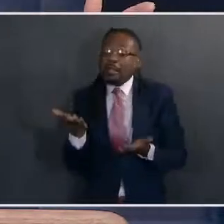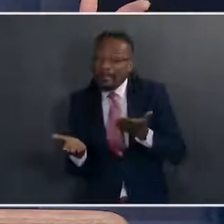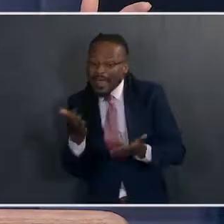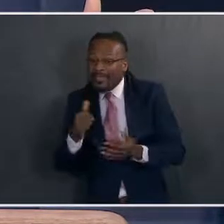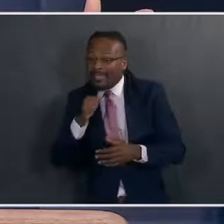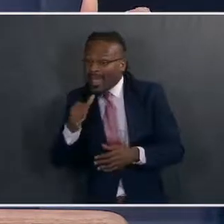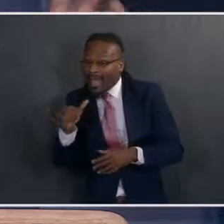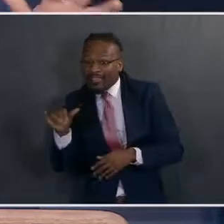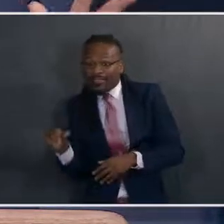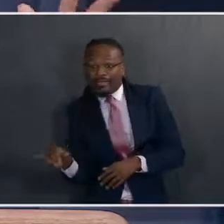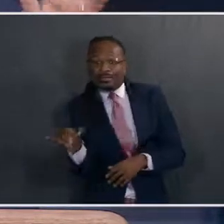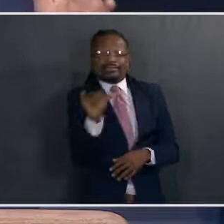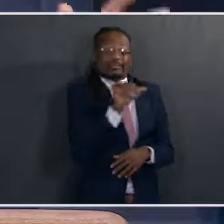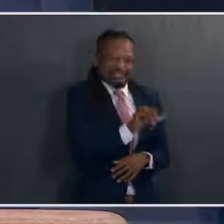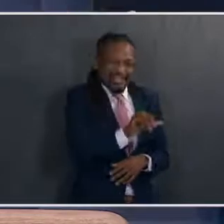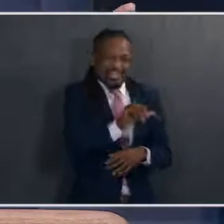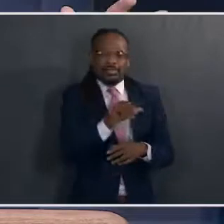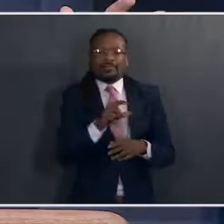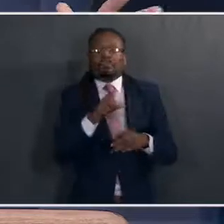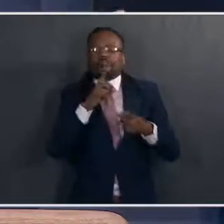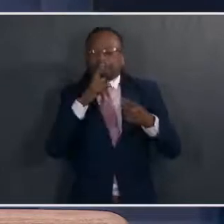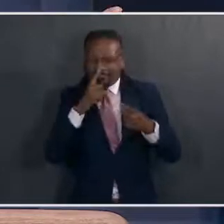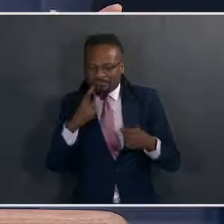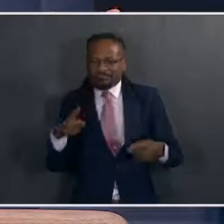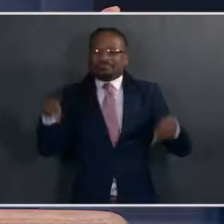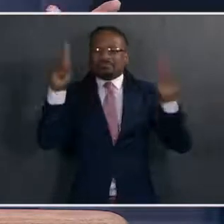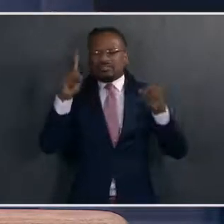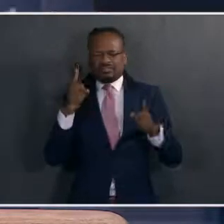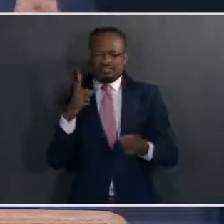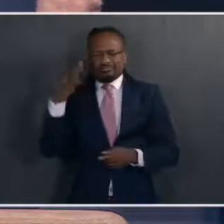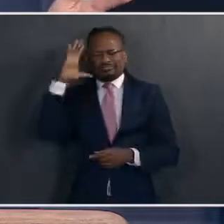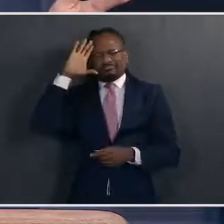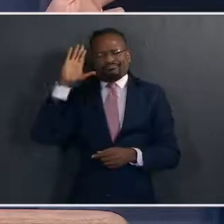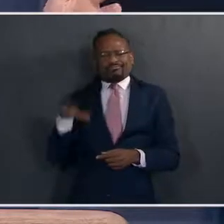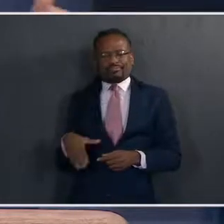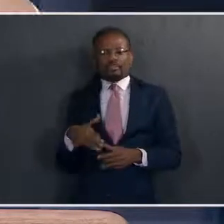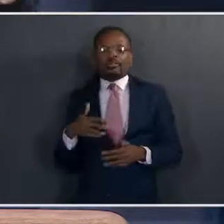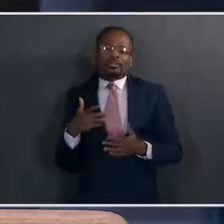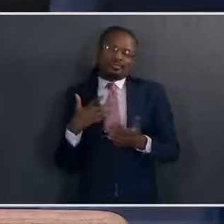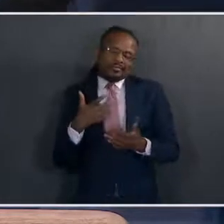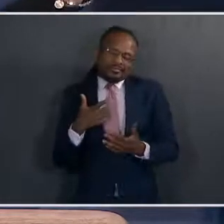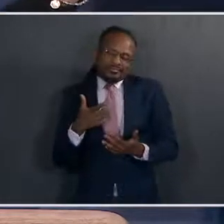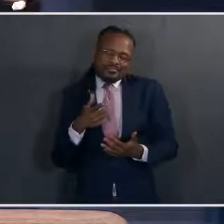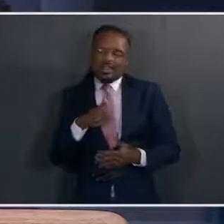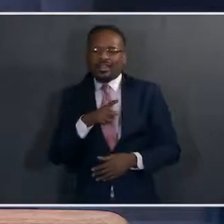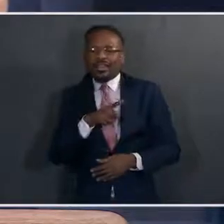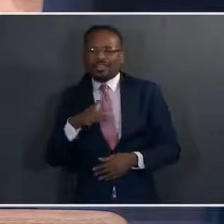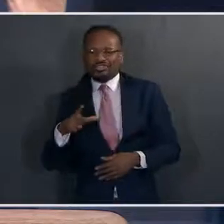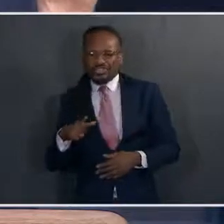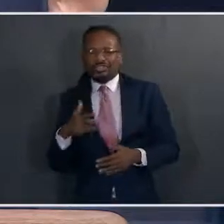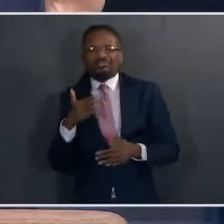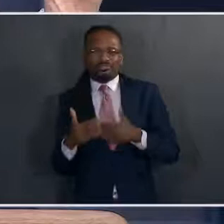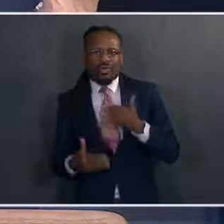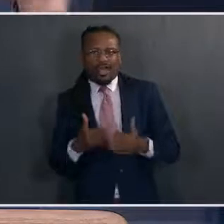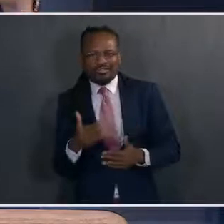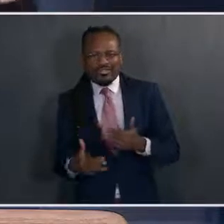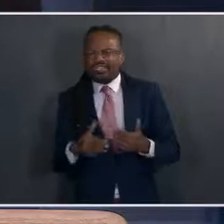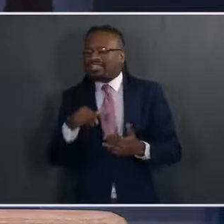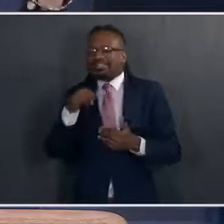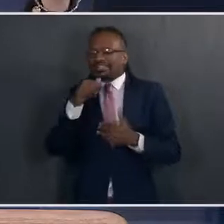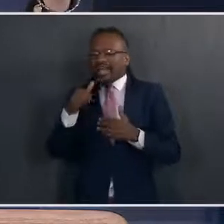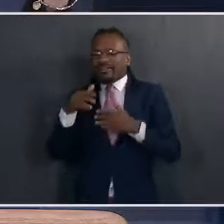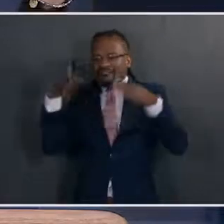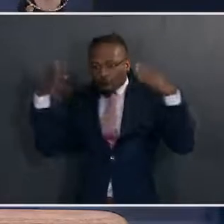the bill that comes out, and he knows that. That's part of the legislative process. So further targeting means not the size of the check.